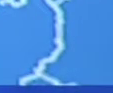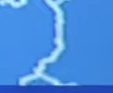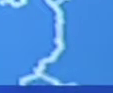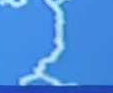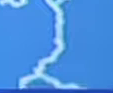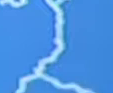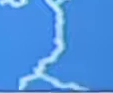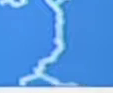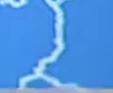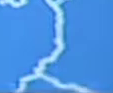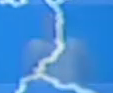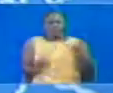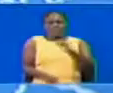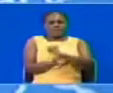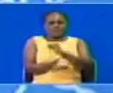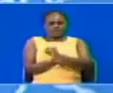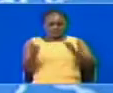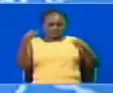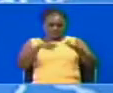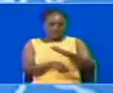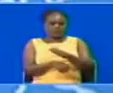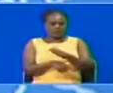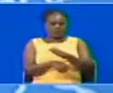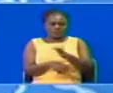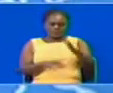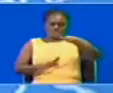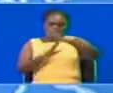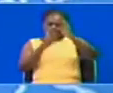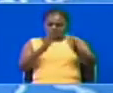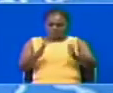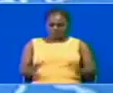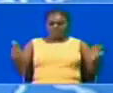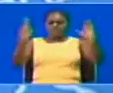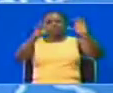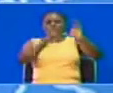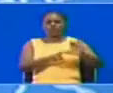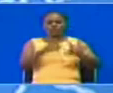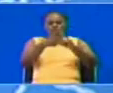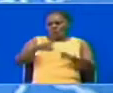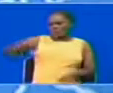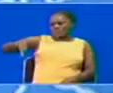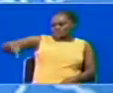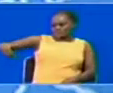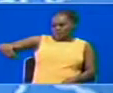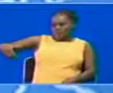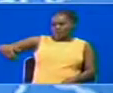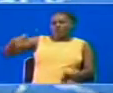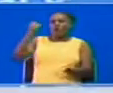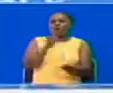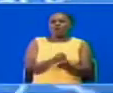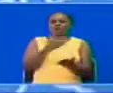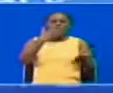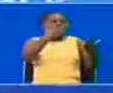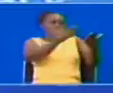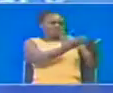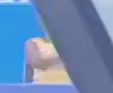to let us in on more details on that engagement is our senior reporter, Patrick Amimo, joining us from our City Center studios. Patrick, thank